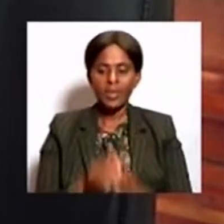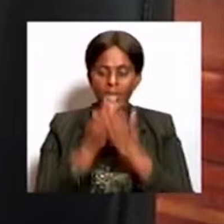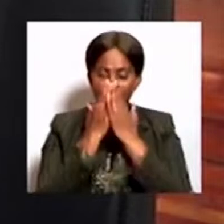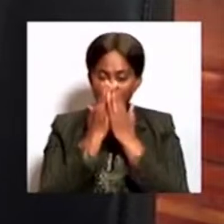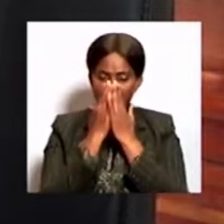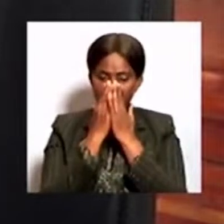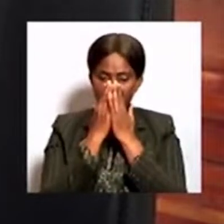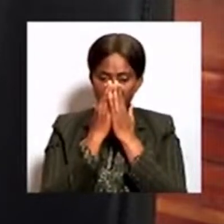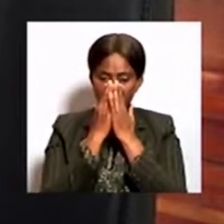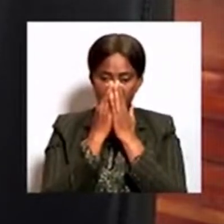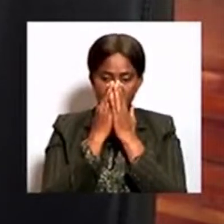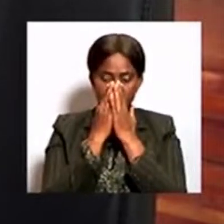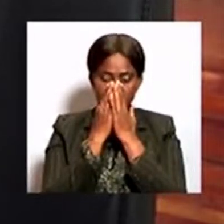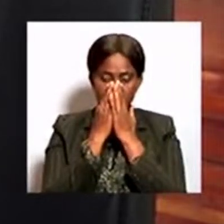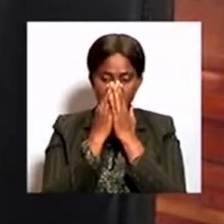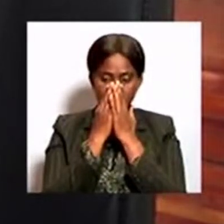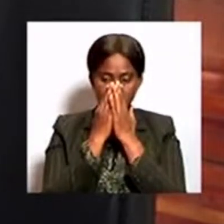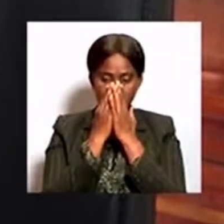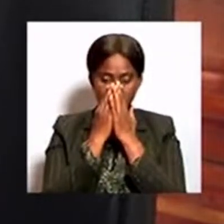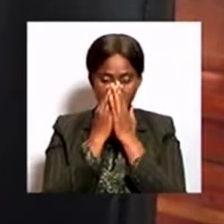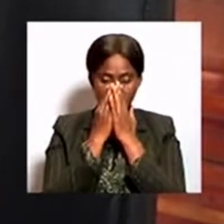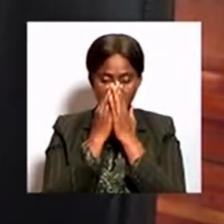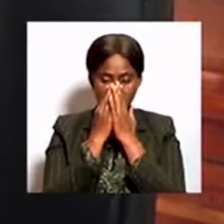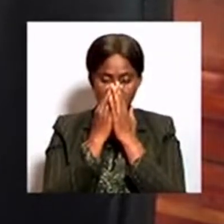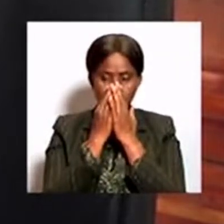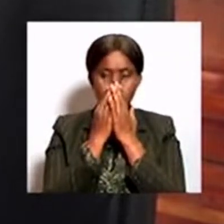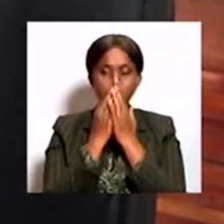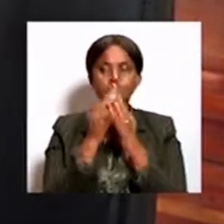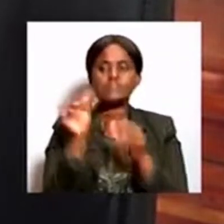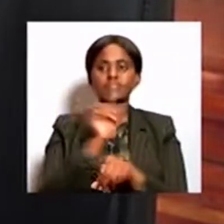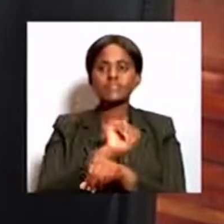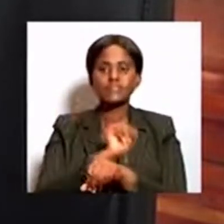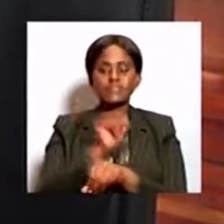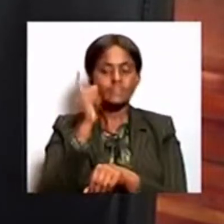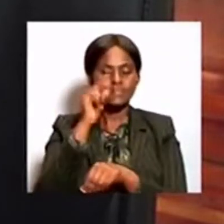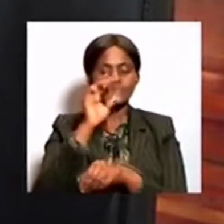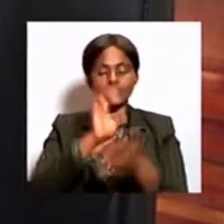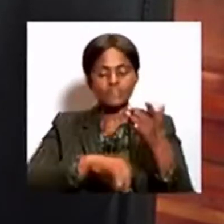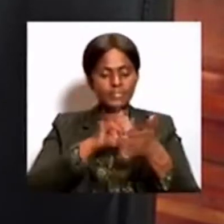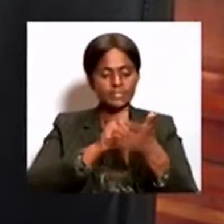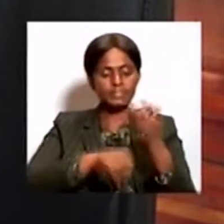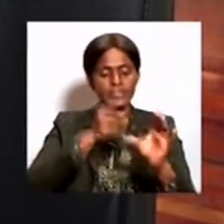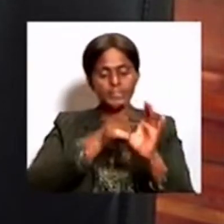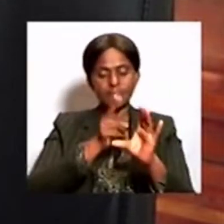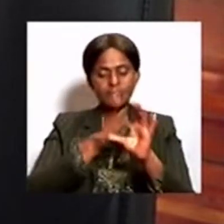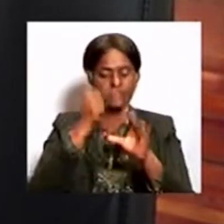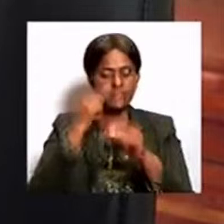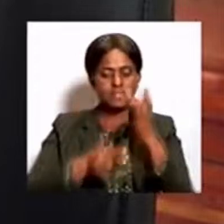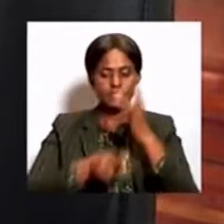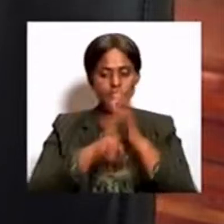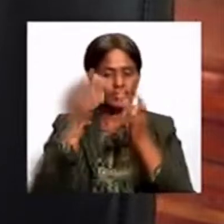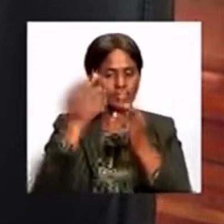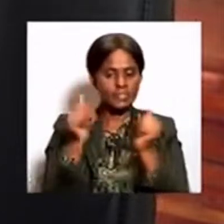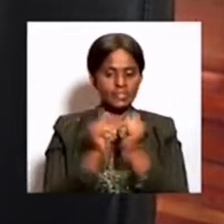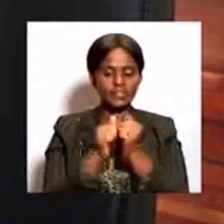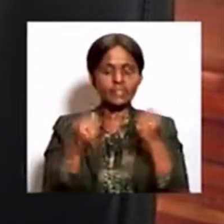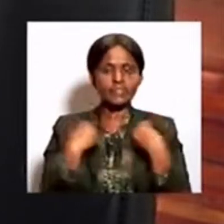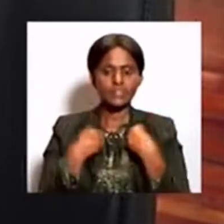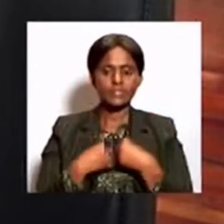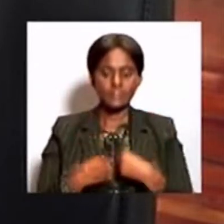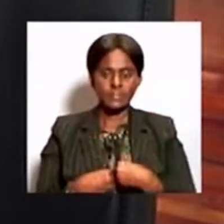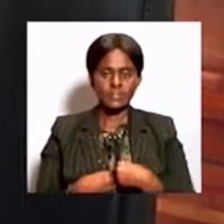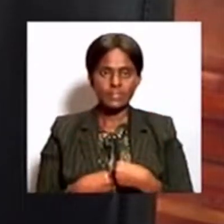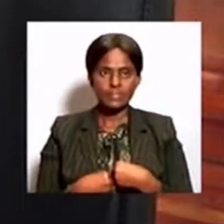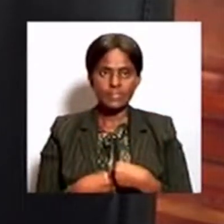And for the issue on the vehicles for drawing fuel for the town clerk and the mayor. Now,